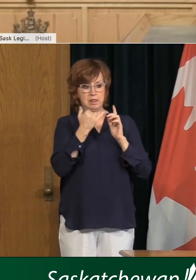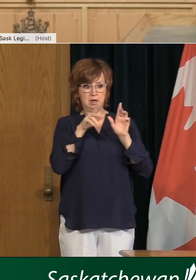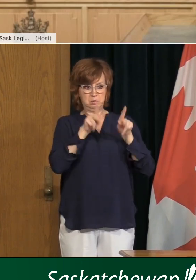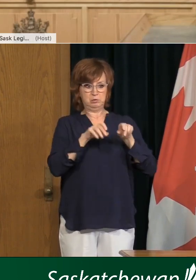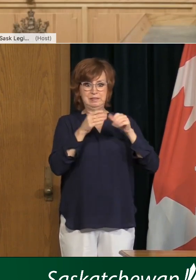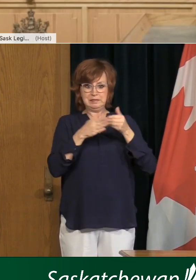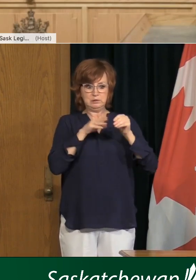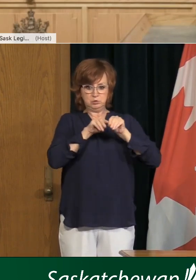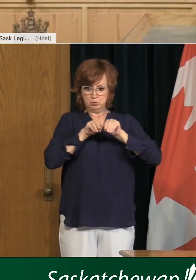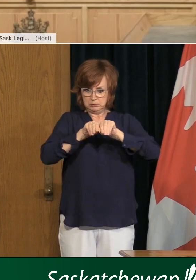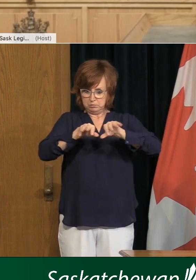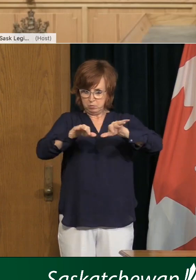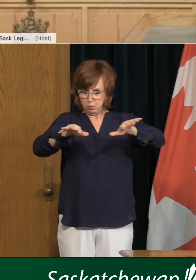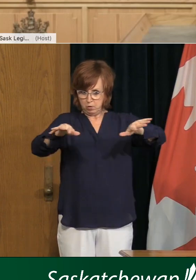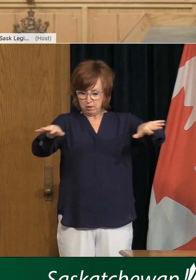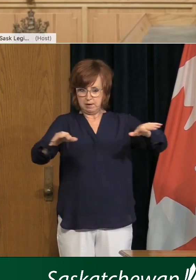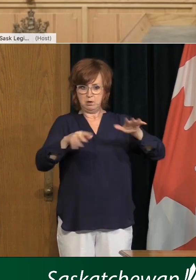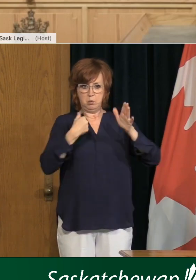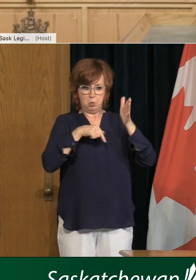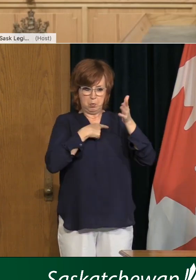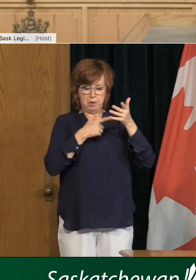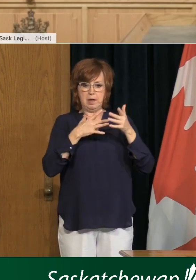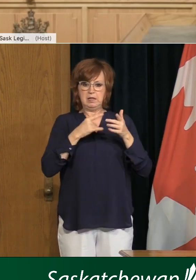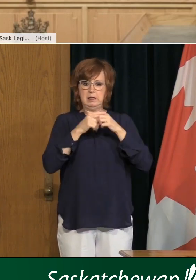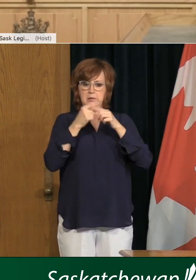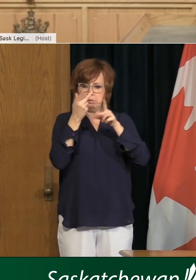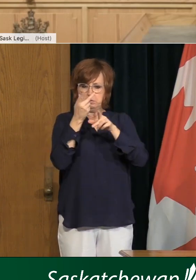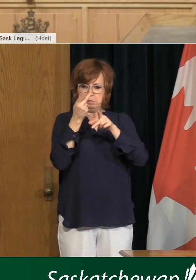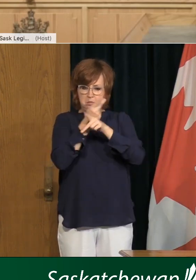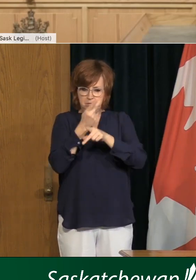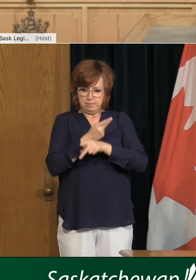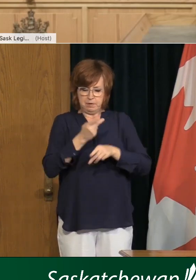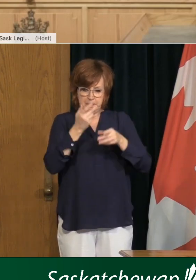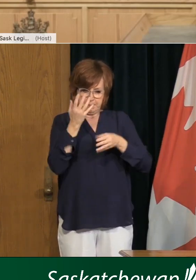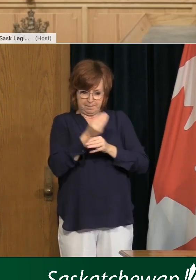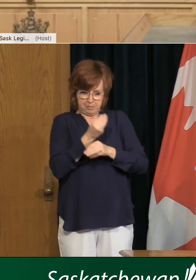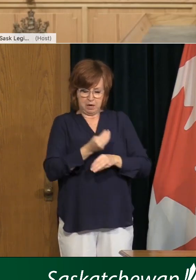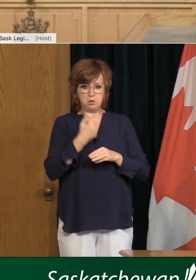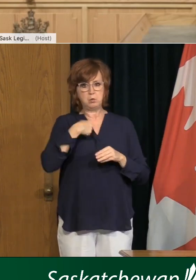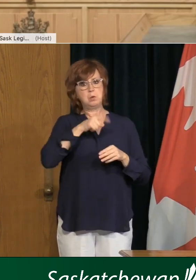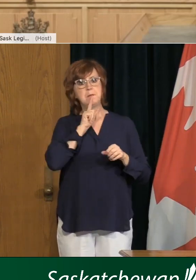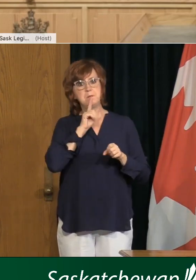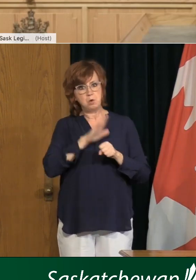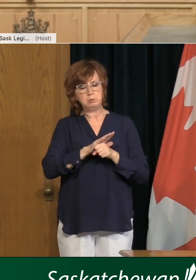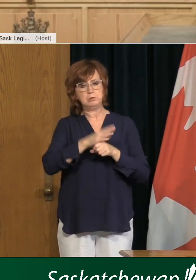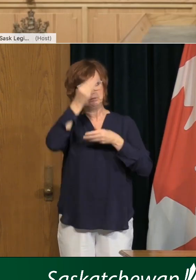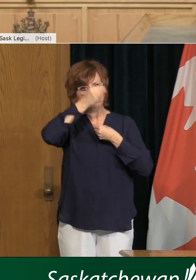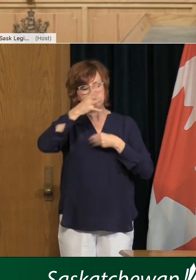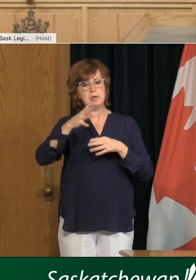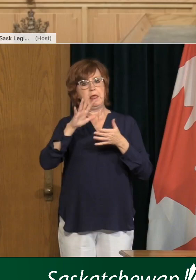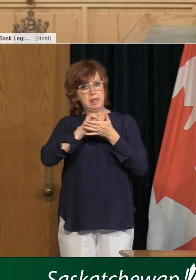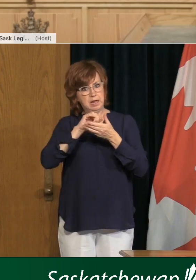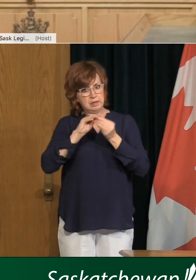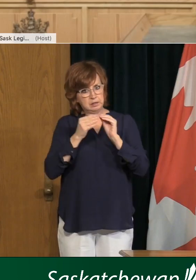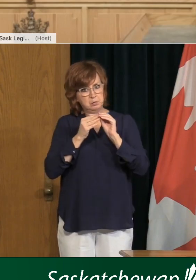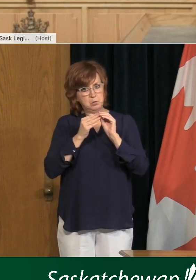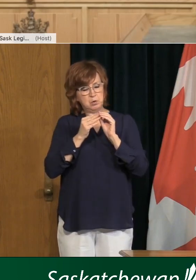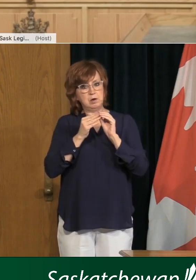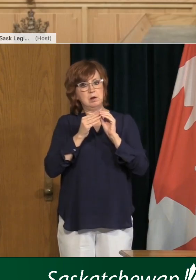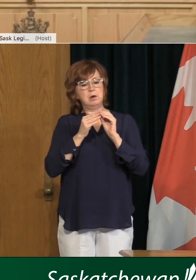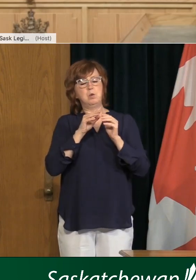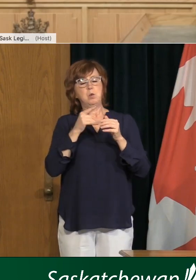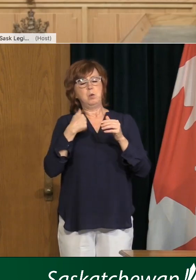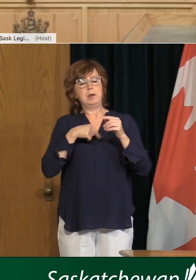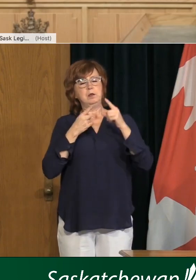of current interventions have been factored in. We committed to providing you with this value each week in hopes that together we can keep it below 1. As of